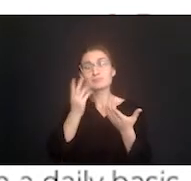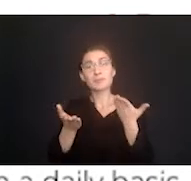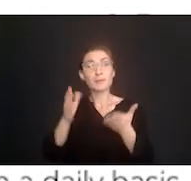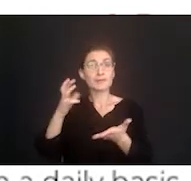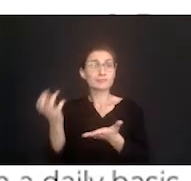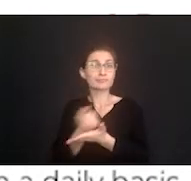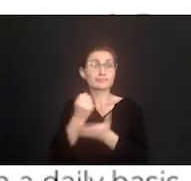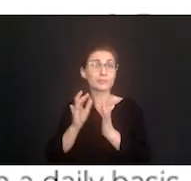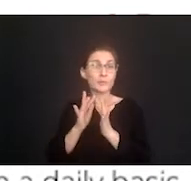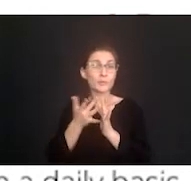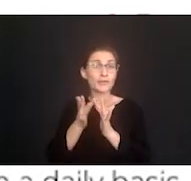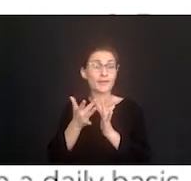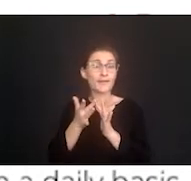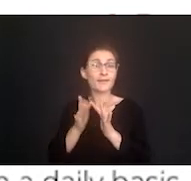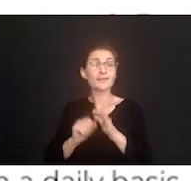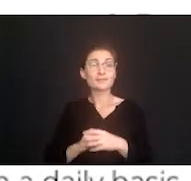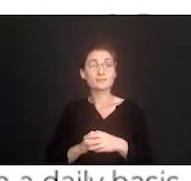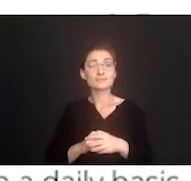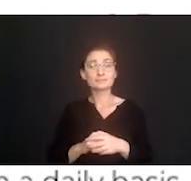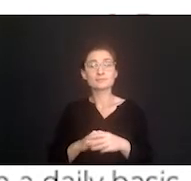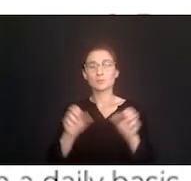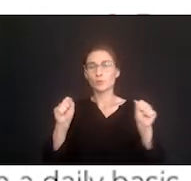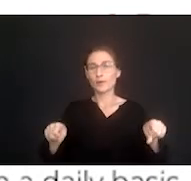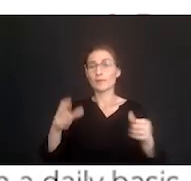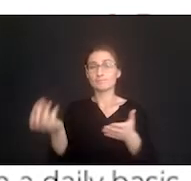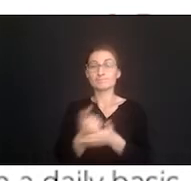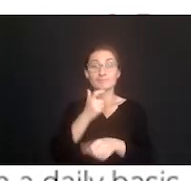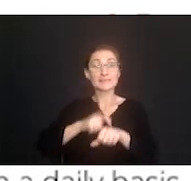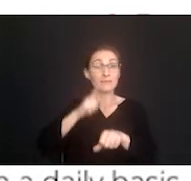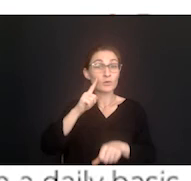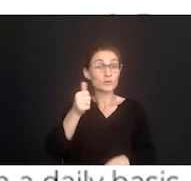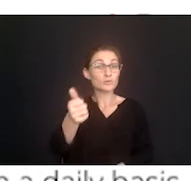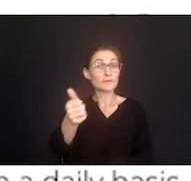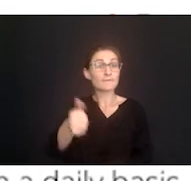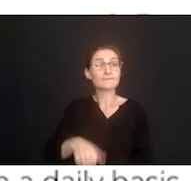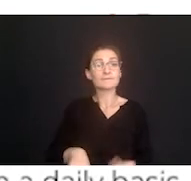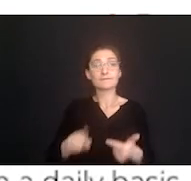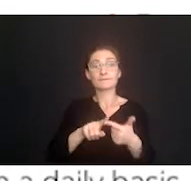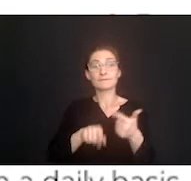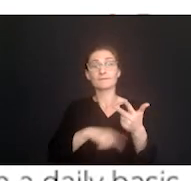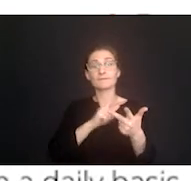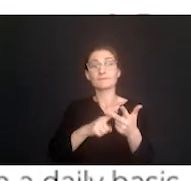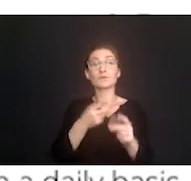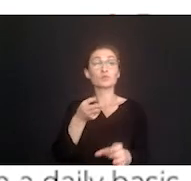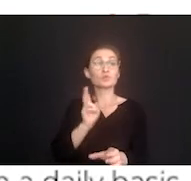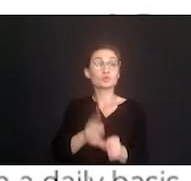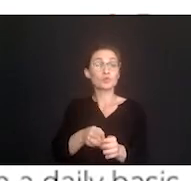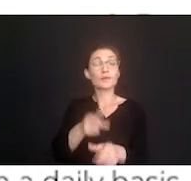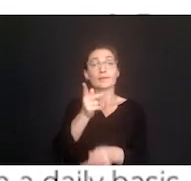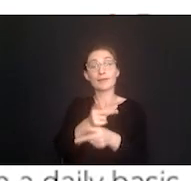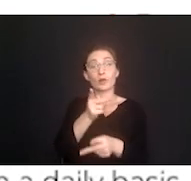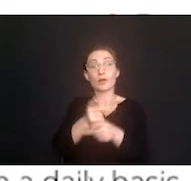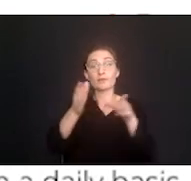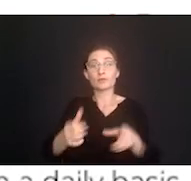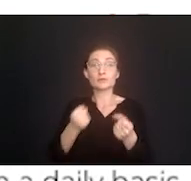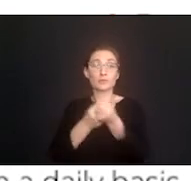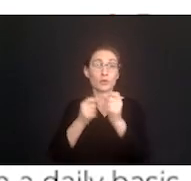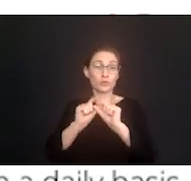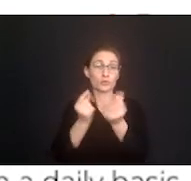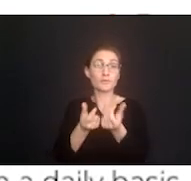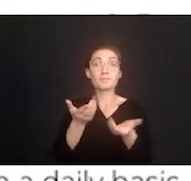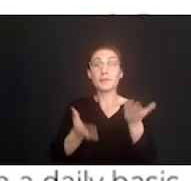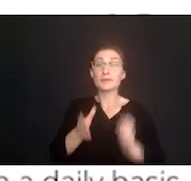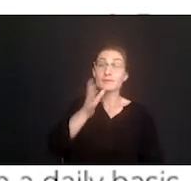do. Maybe you can do something online to be able to have that time for yourself still. Join an epilepsy caregiver support group, whether it's a